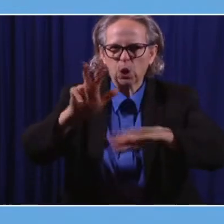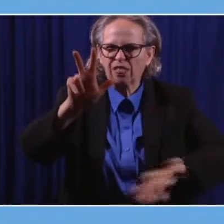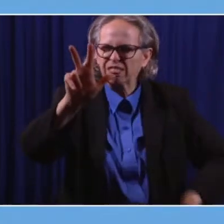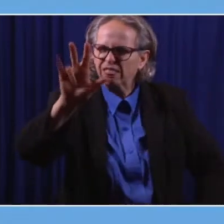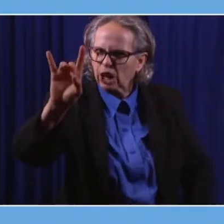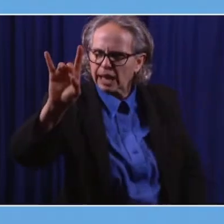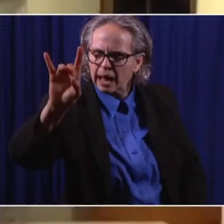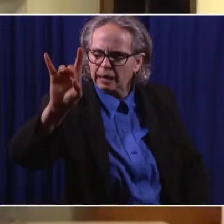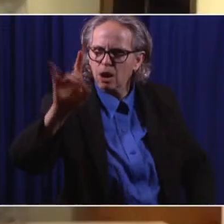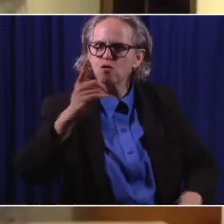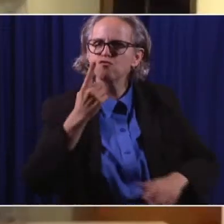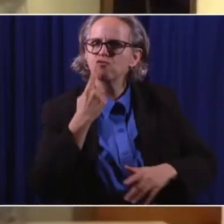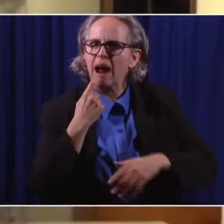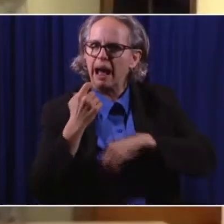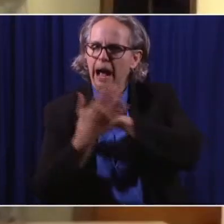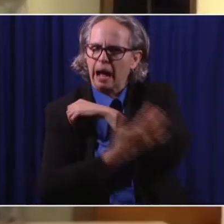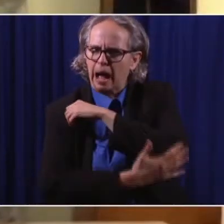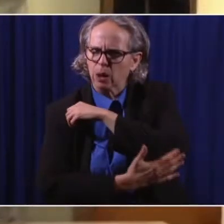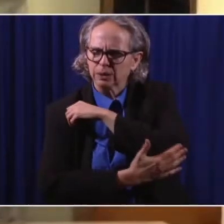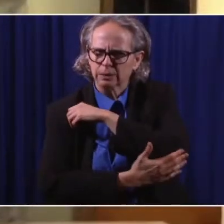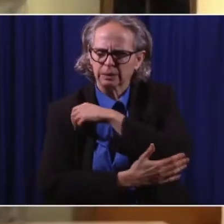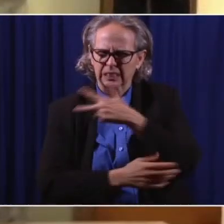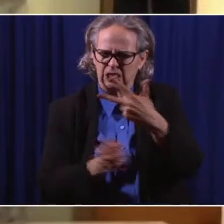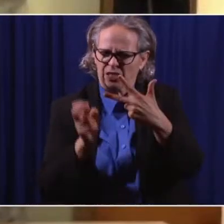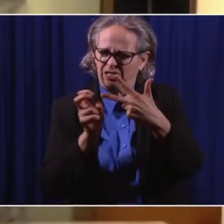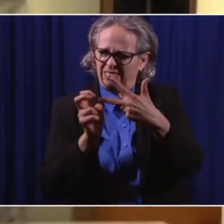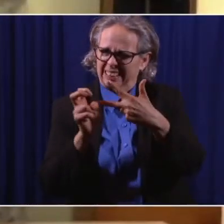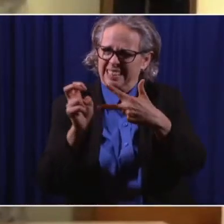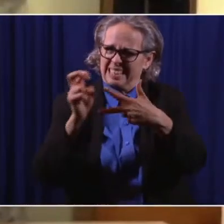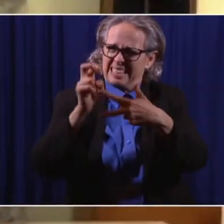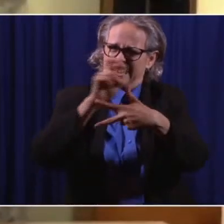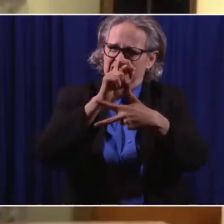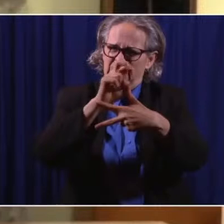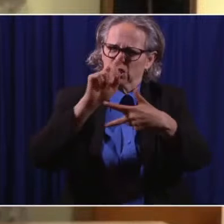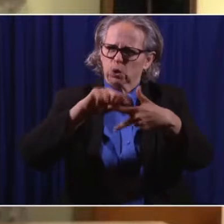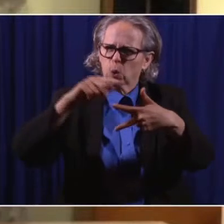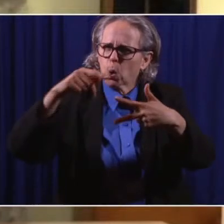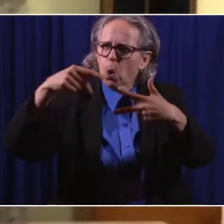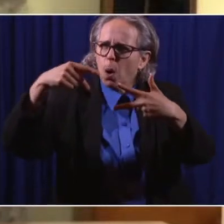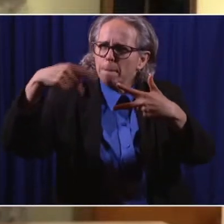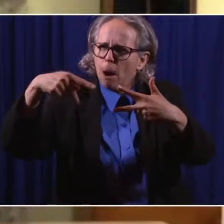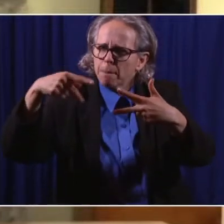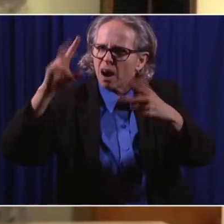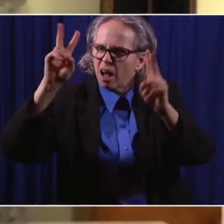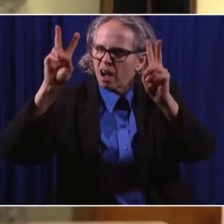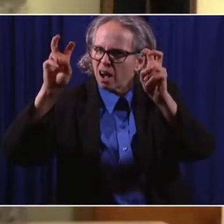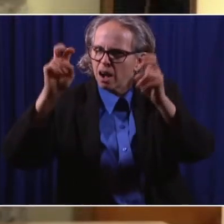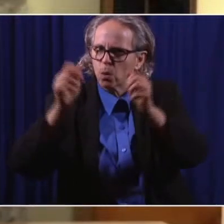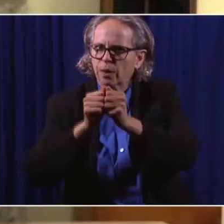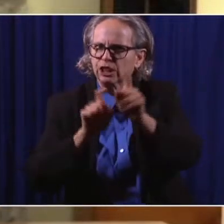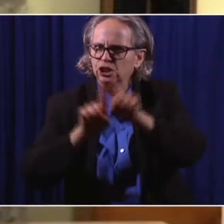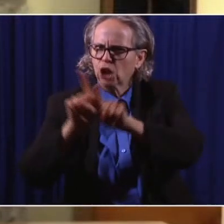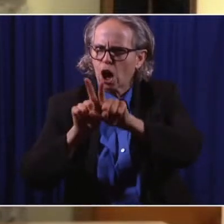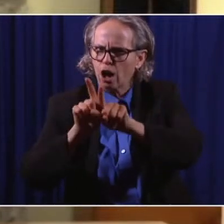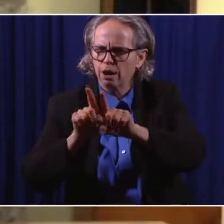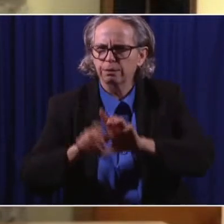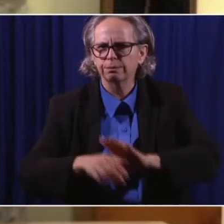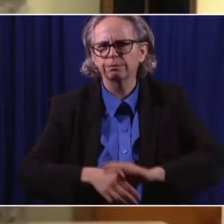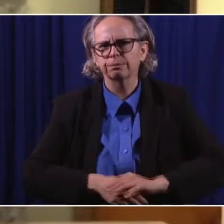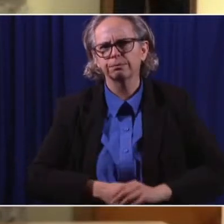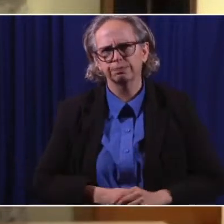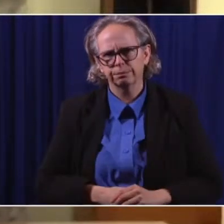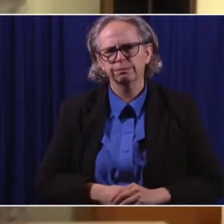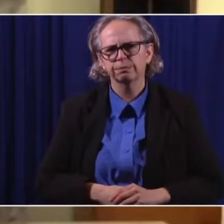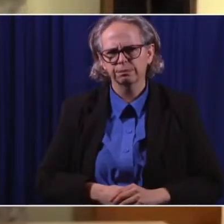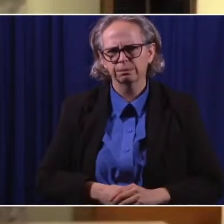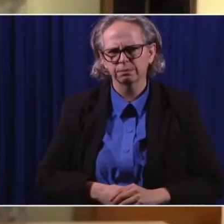Watch alert simply means that all the indicators would indicate they're purple this week, but we don't post them as